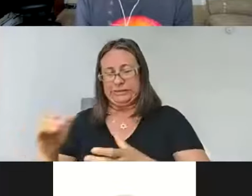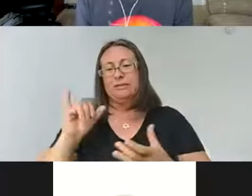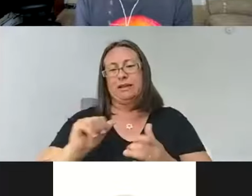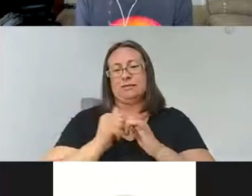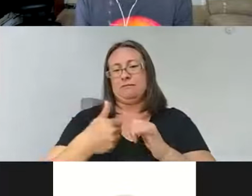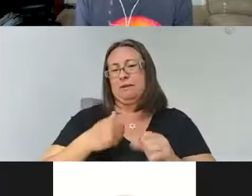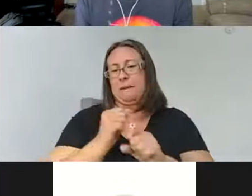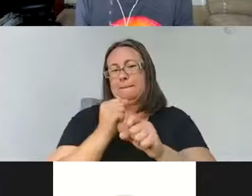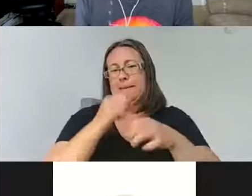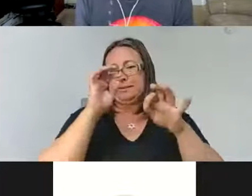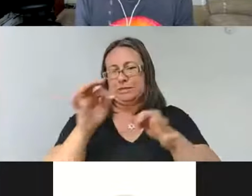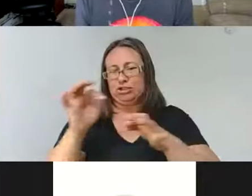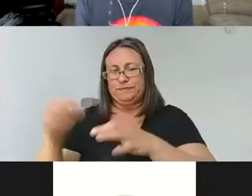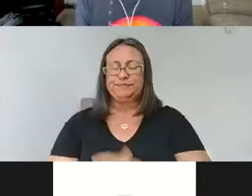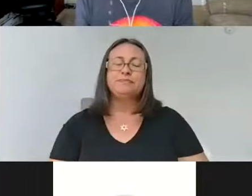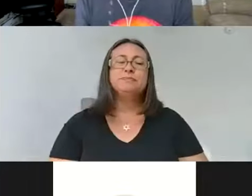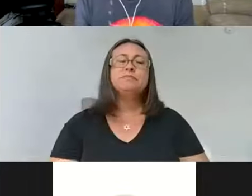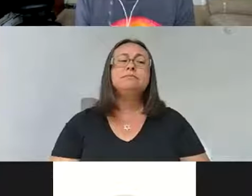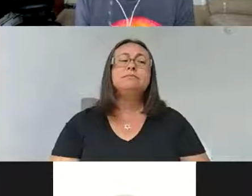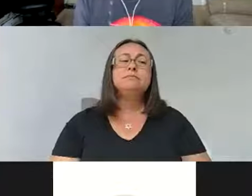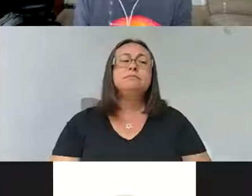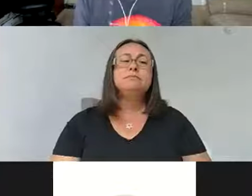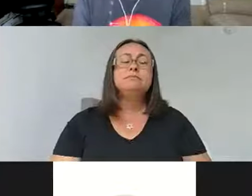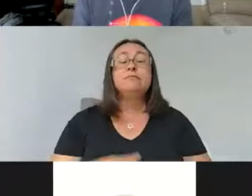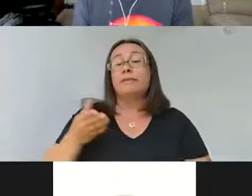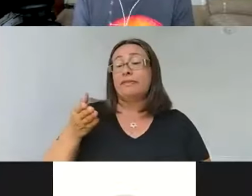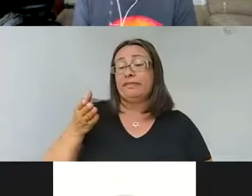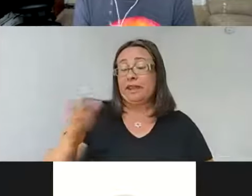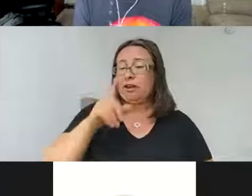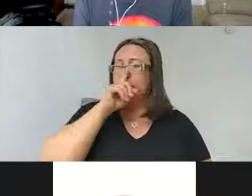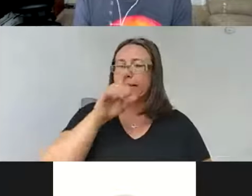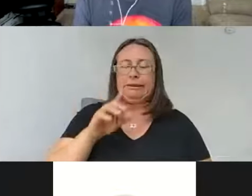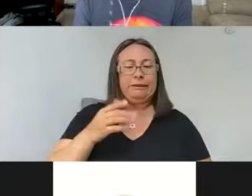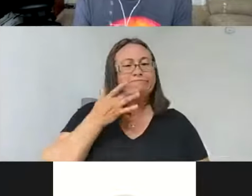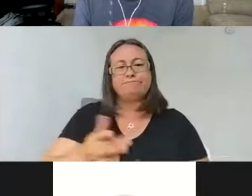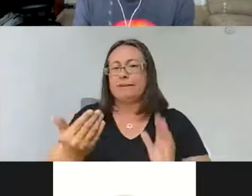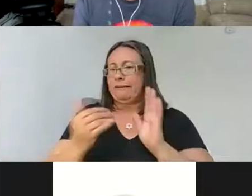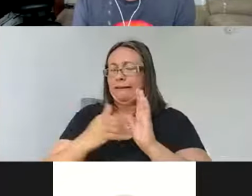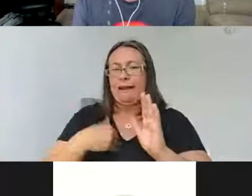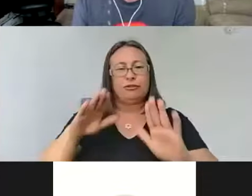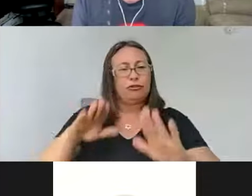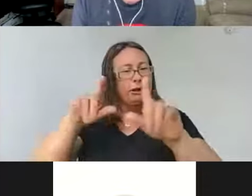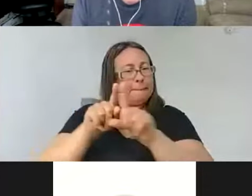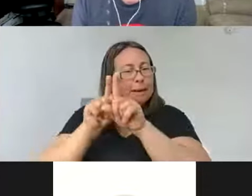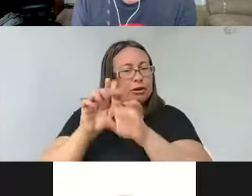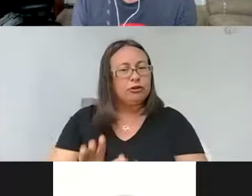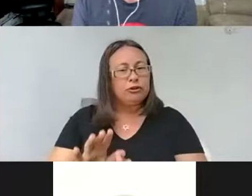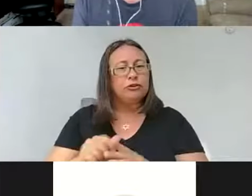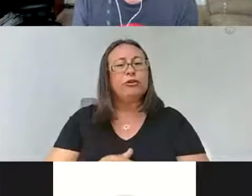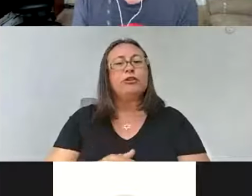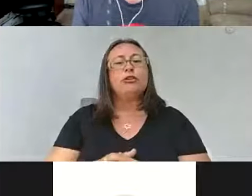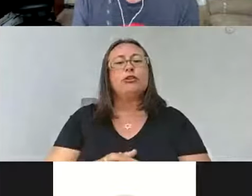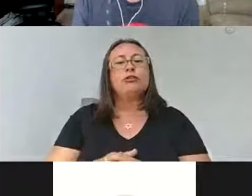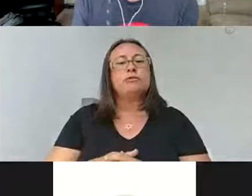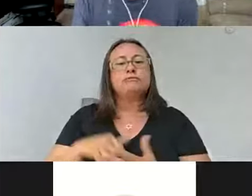decision. And there I also was lucky to have really great mentors again. I was in the lab of Anna Huttenlocher,